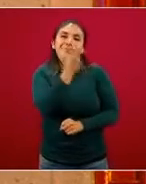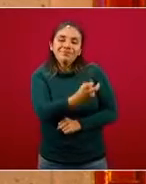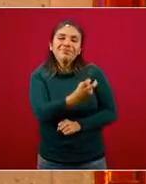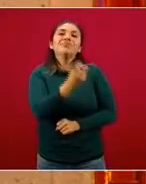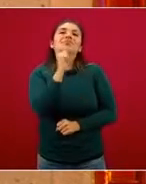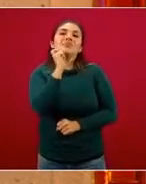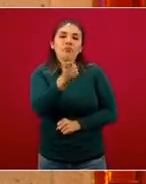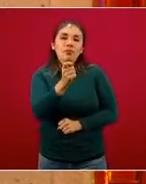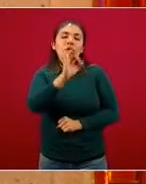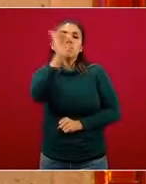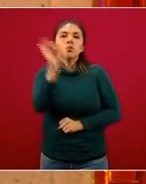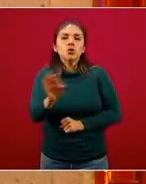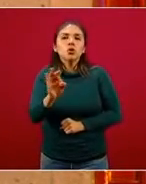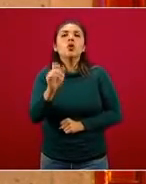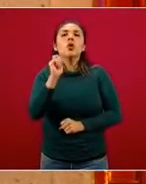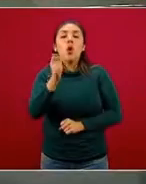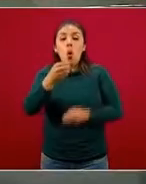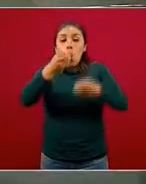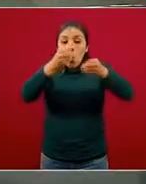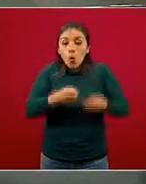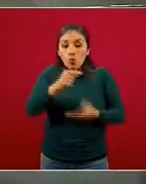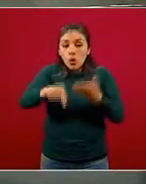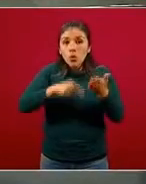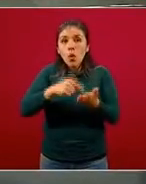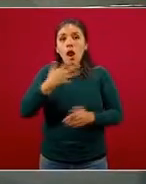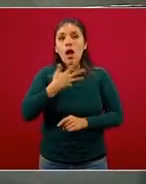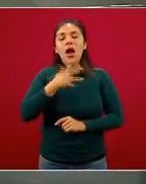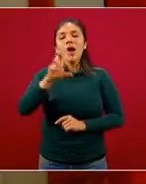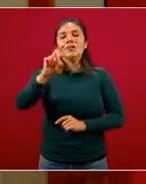we have an occupancy rate of